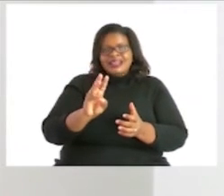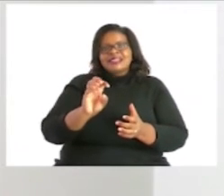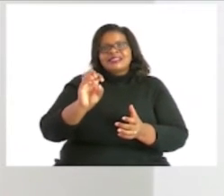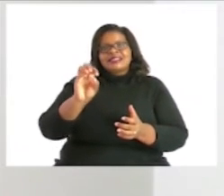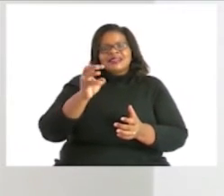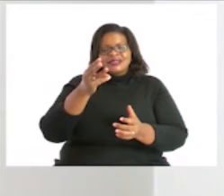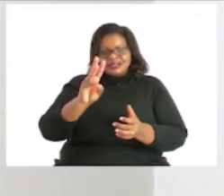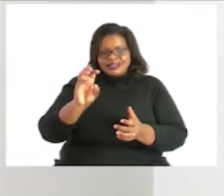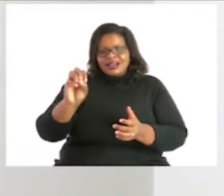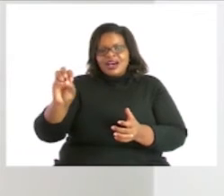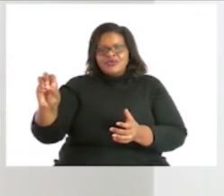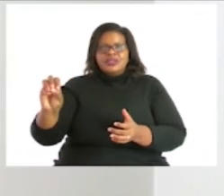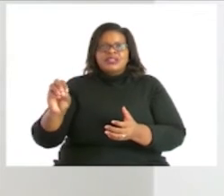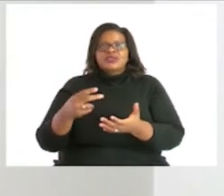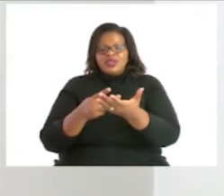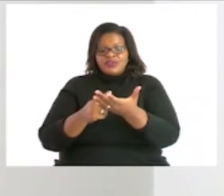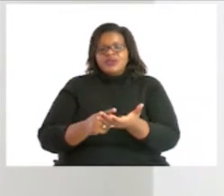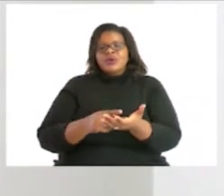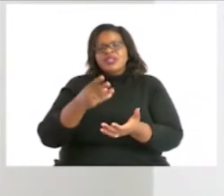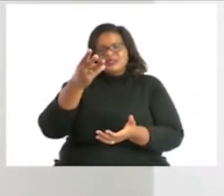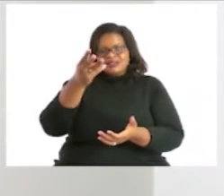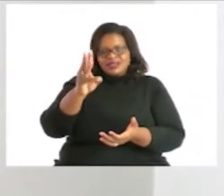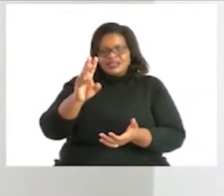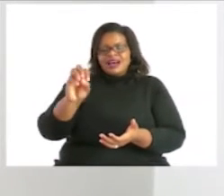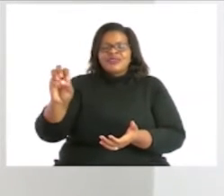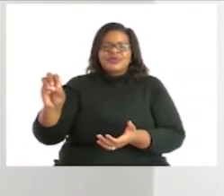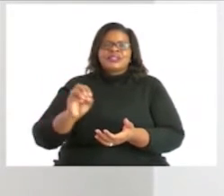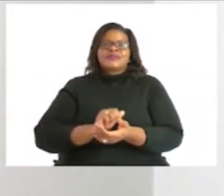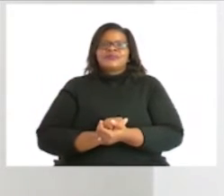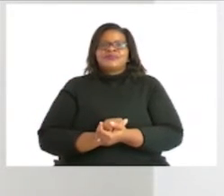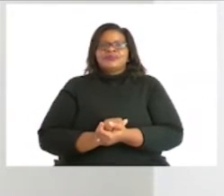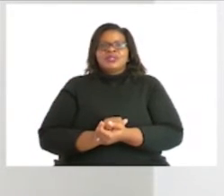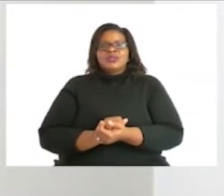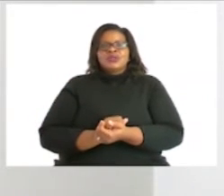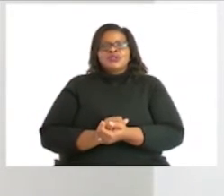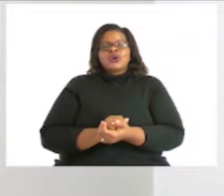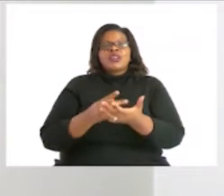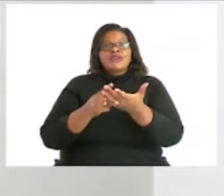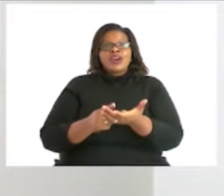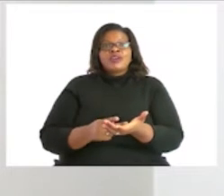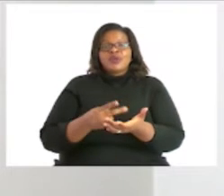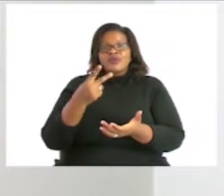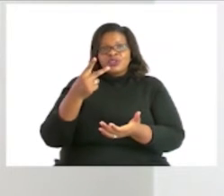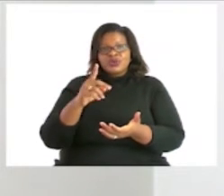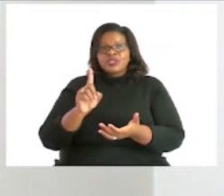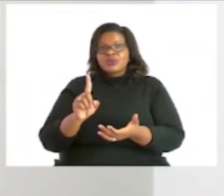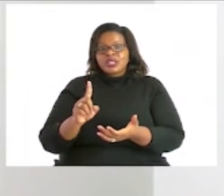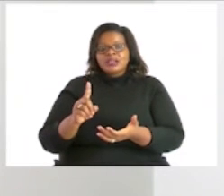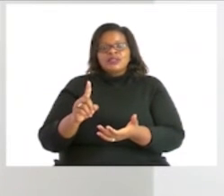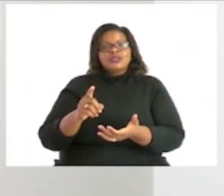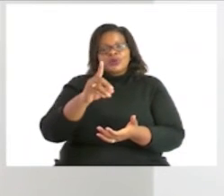600. So we write 600 plus. What is the value of the 2? The 2 is in the place